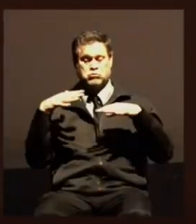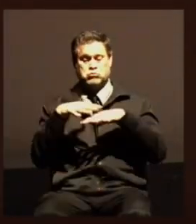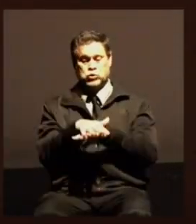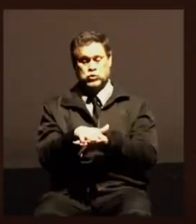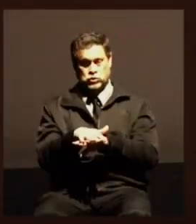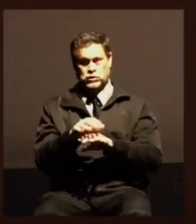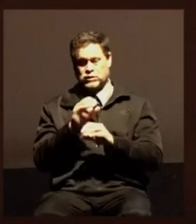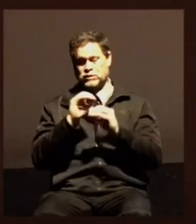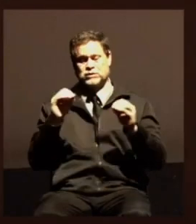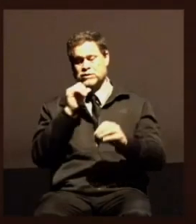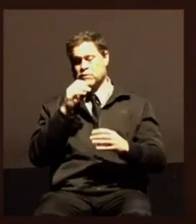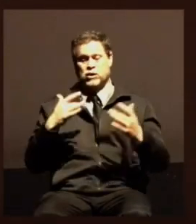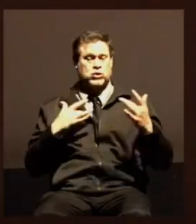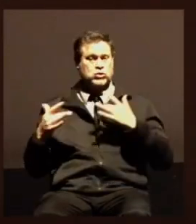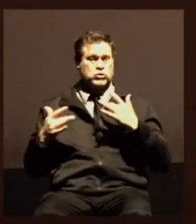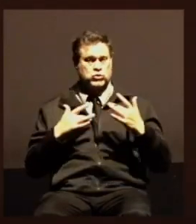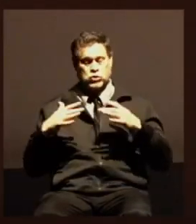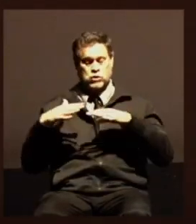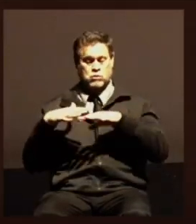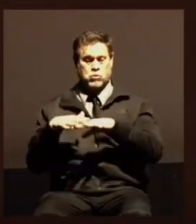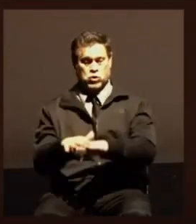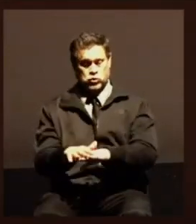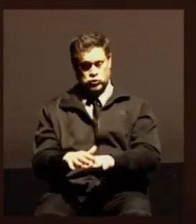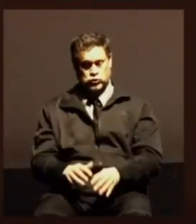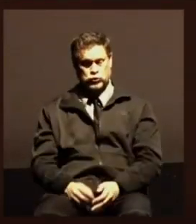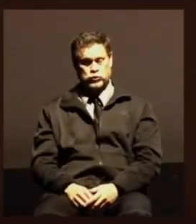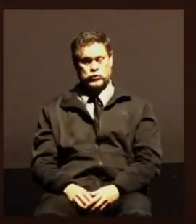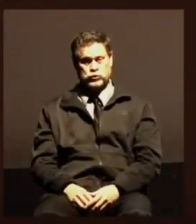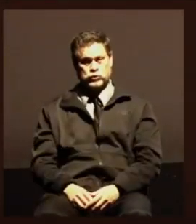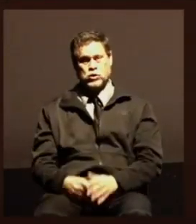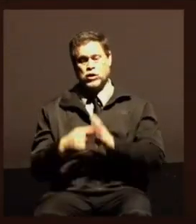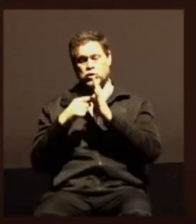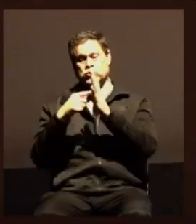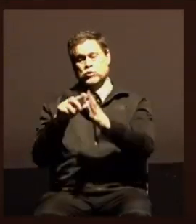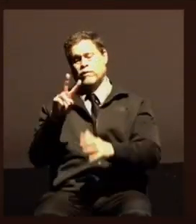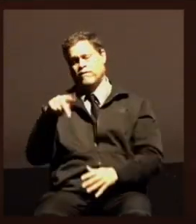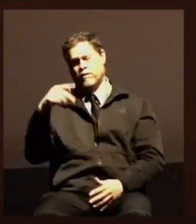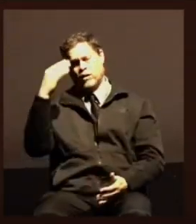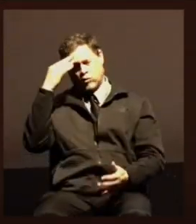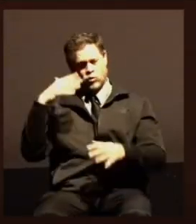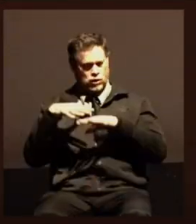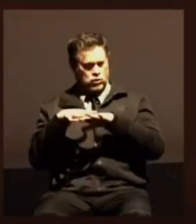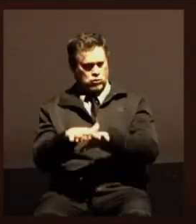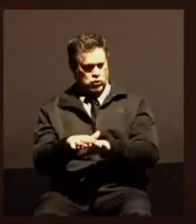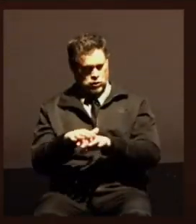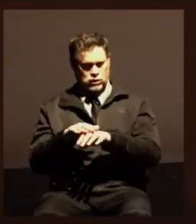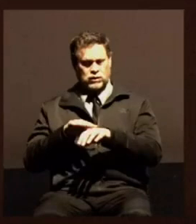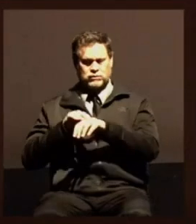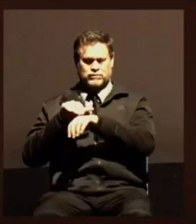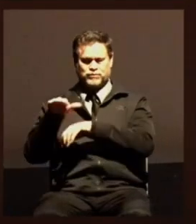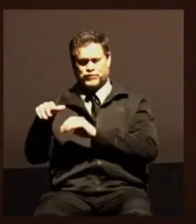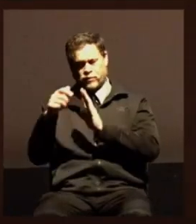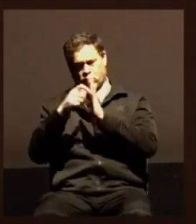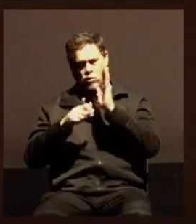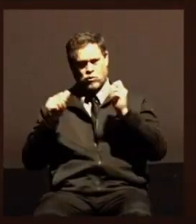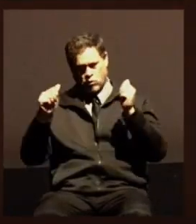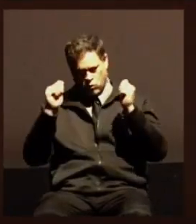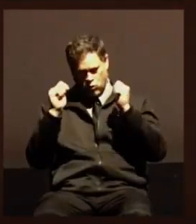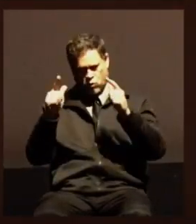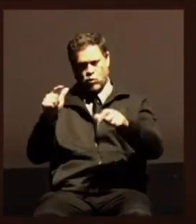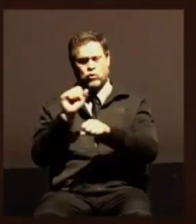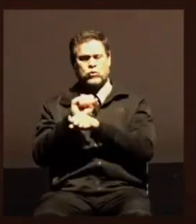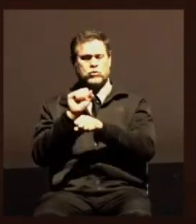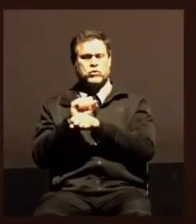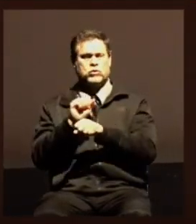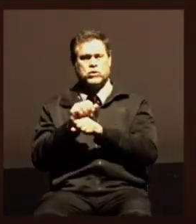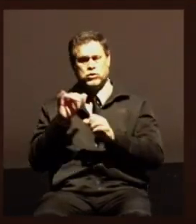really none of my concern in terms of that merger, I showed my VP that I knew about that merger, and I sent that article to all my colleagues. And